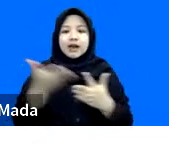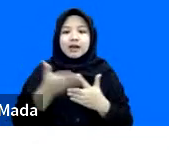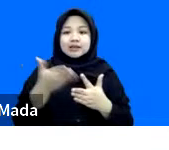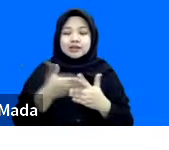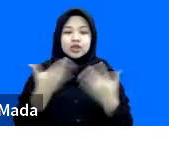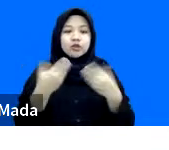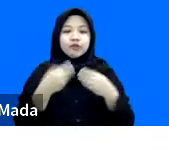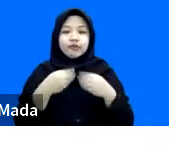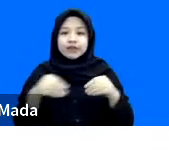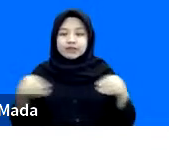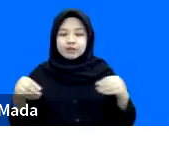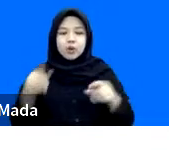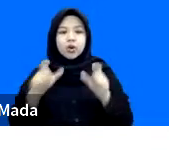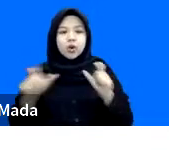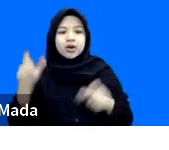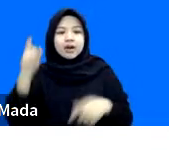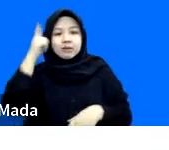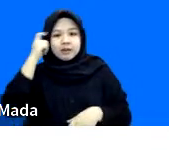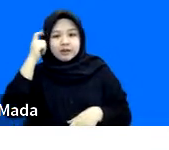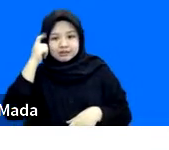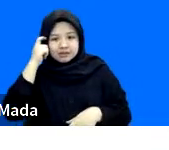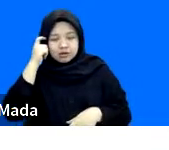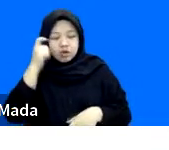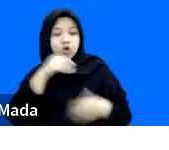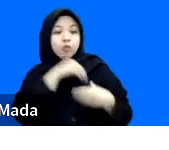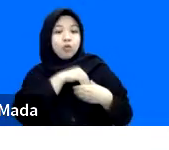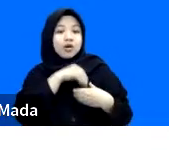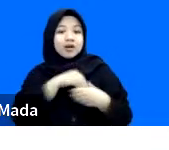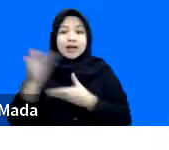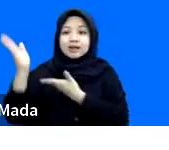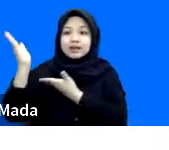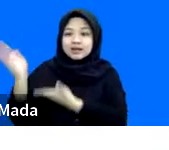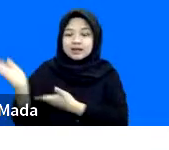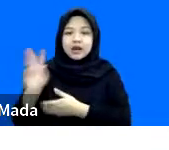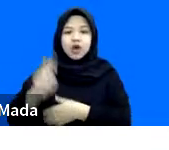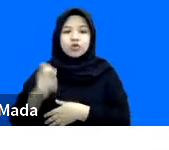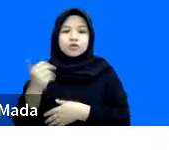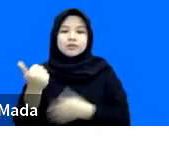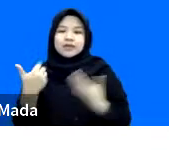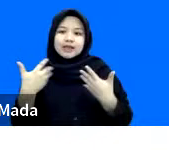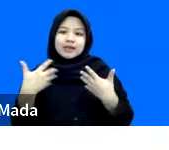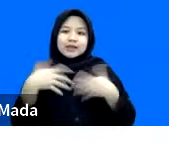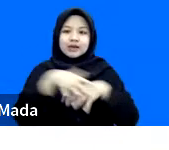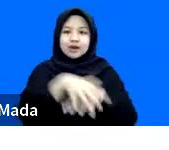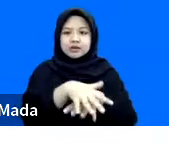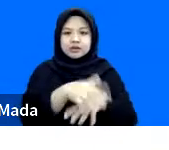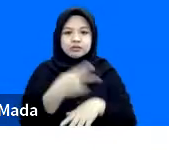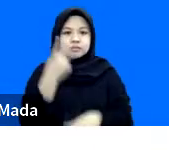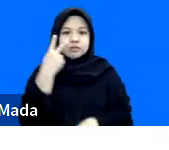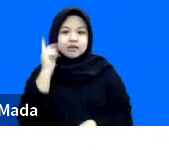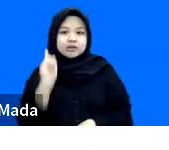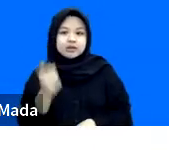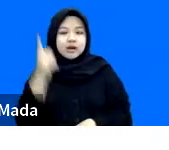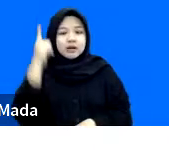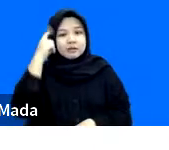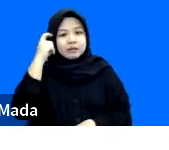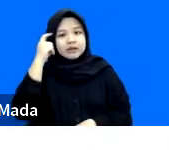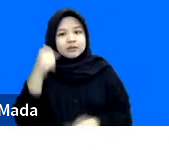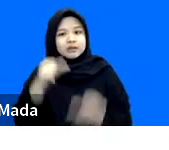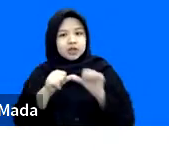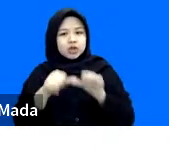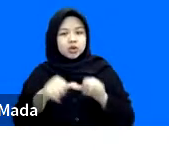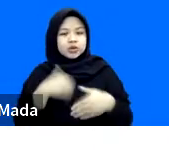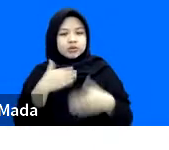these modalities further should be integrated to allow for continuous learning across platforms. The